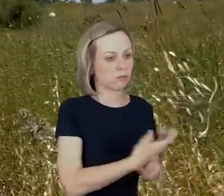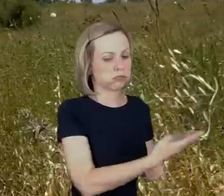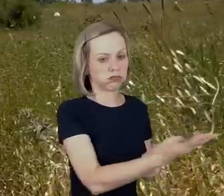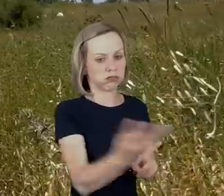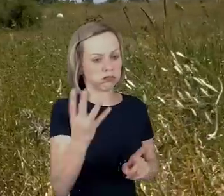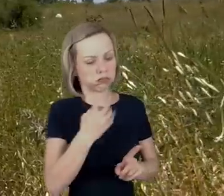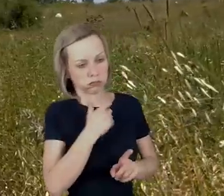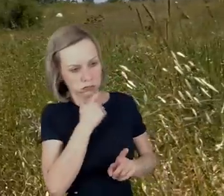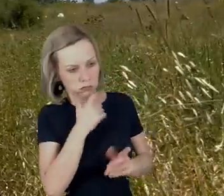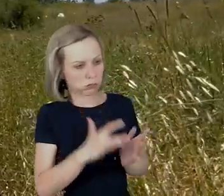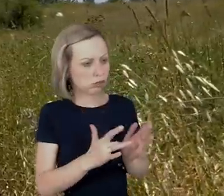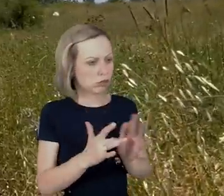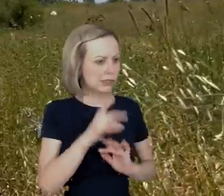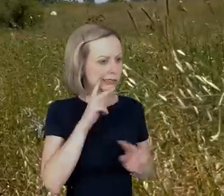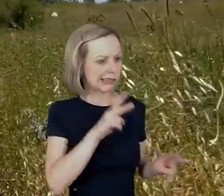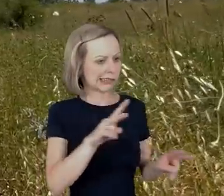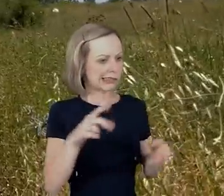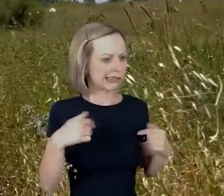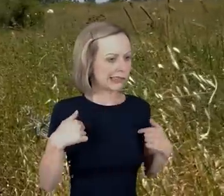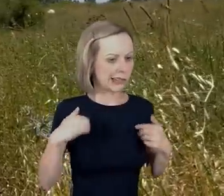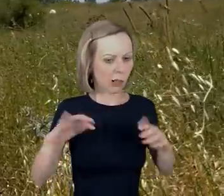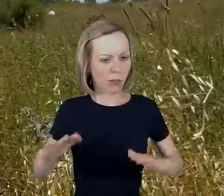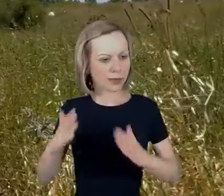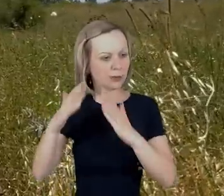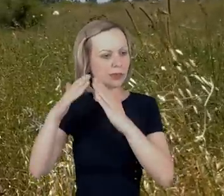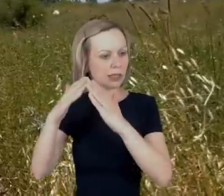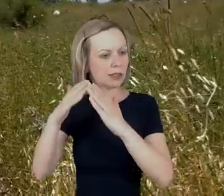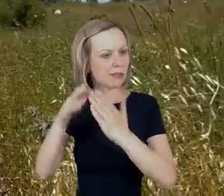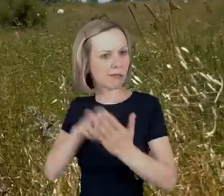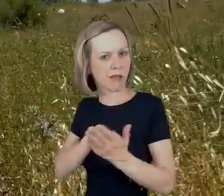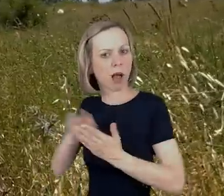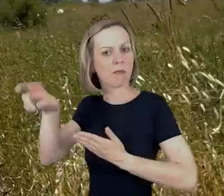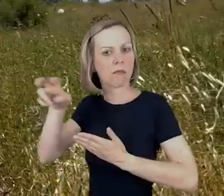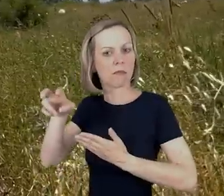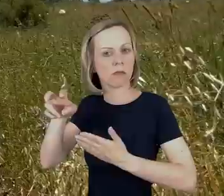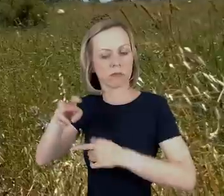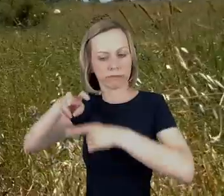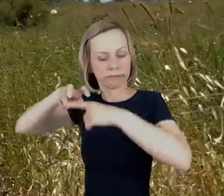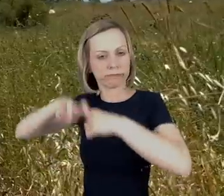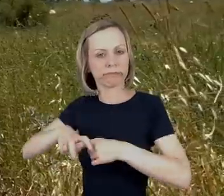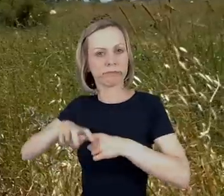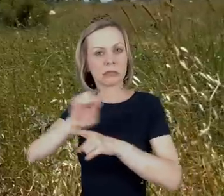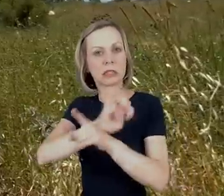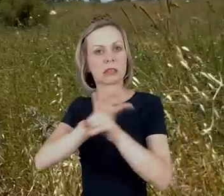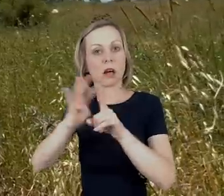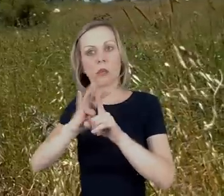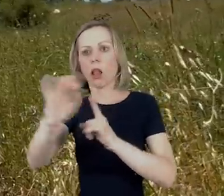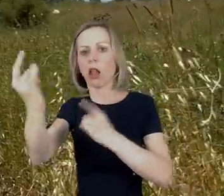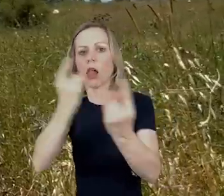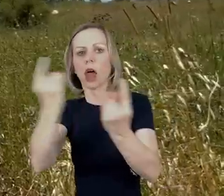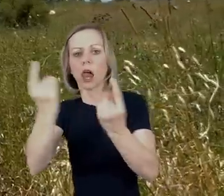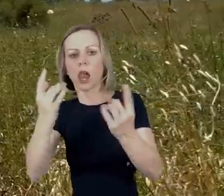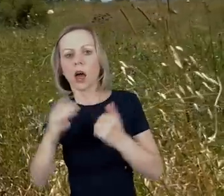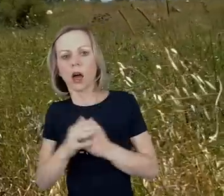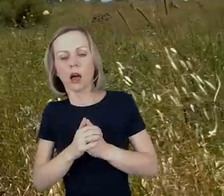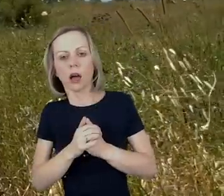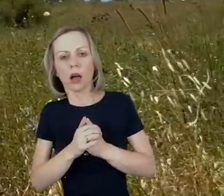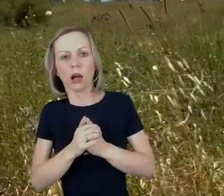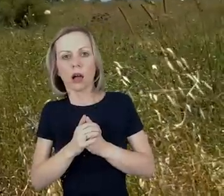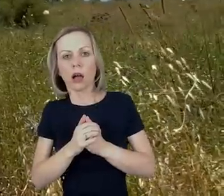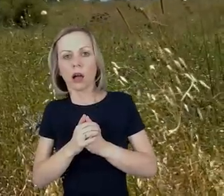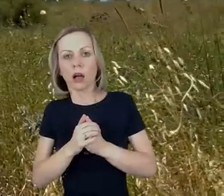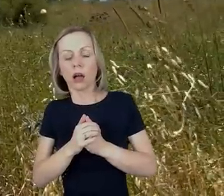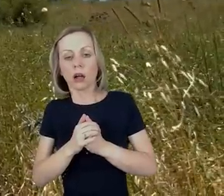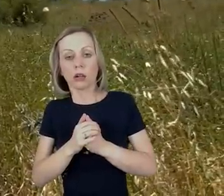When Jesus saw the crowds, he went up the mountain, and after he sat down, his